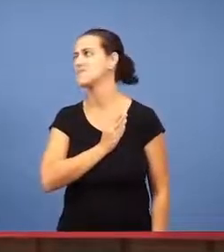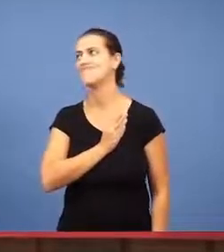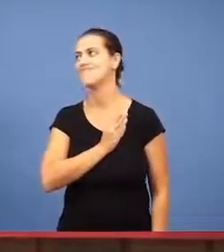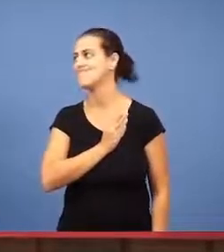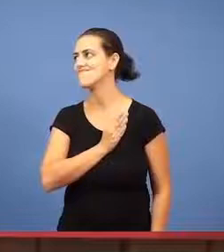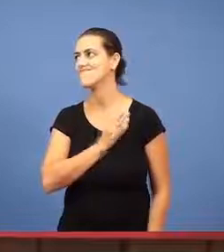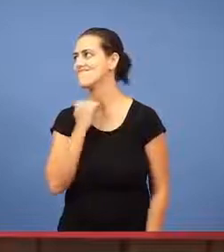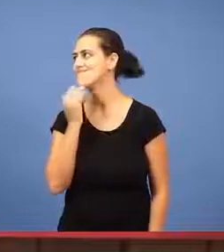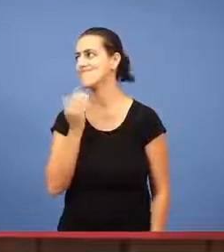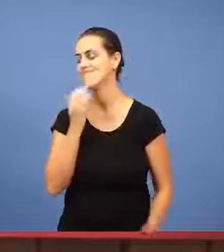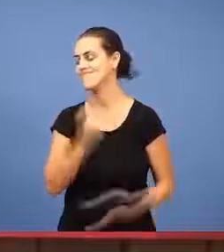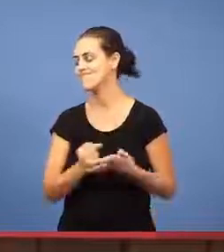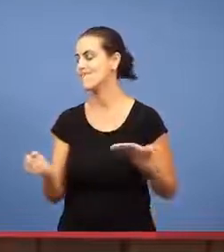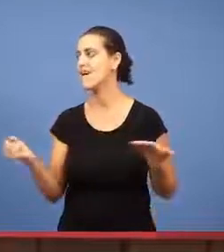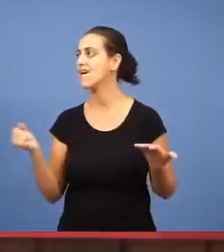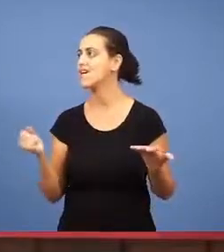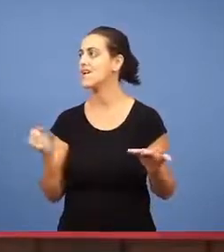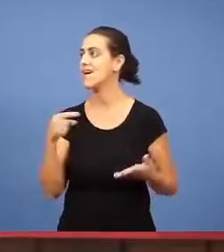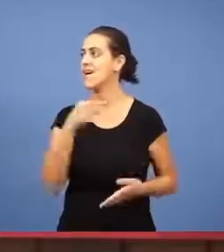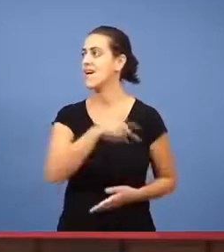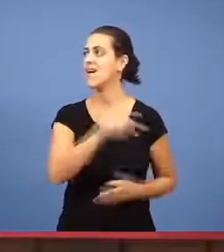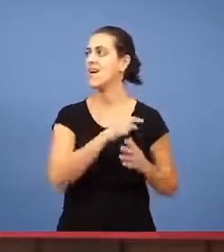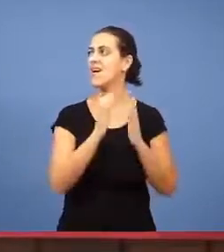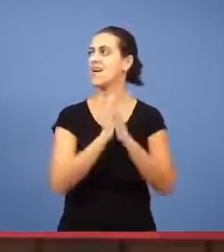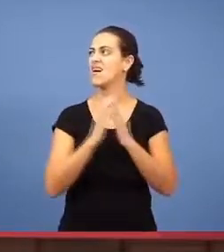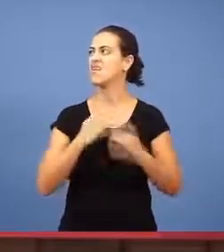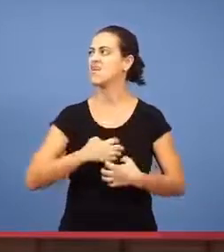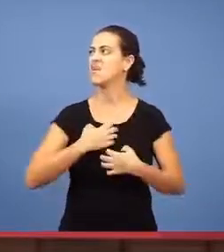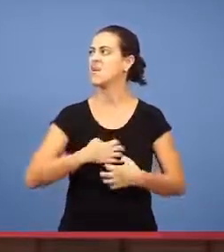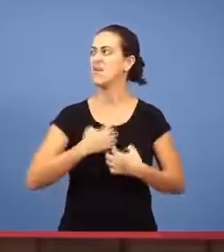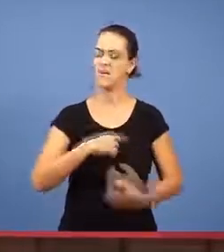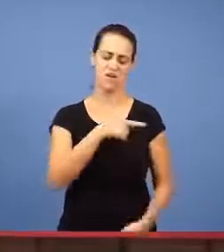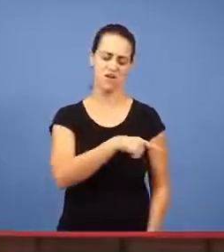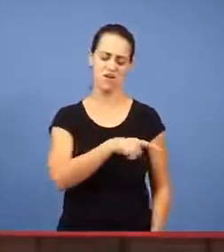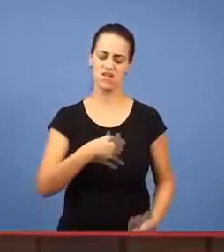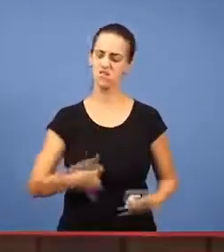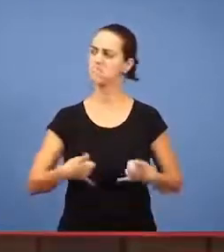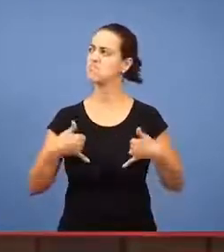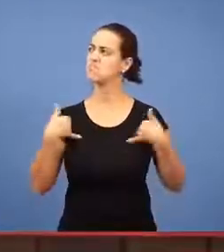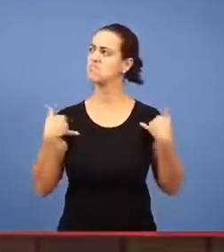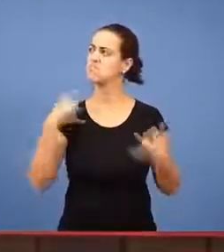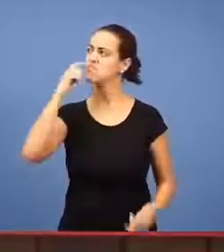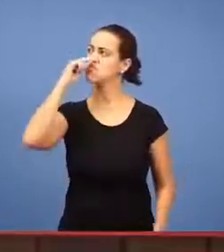The anger is harbored there. The vanity,